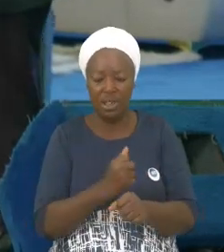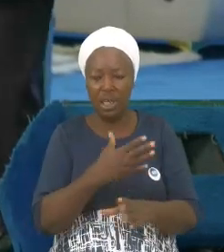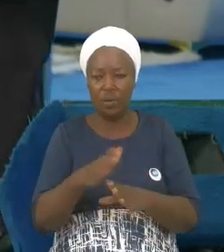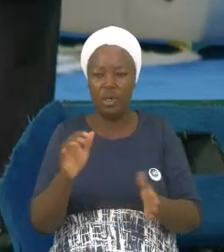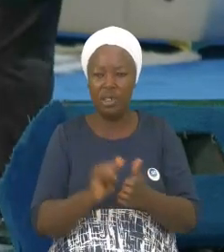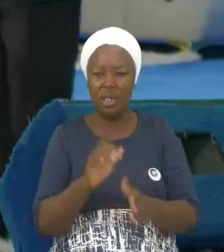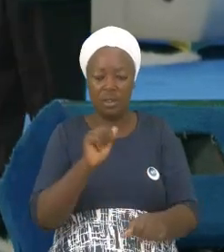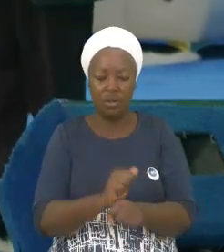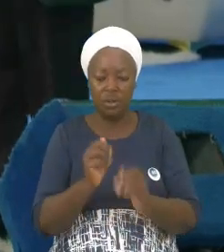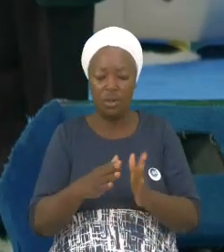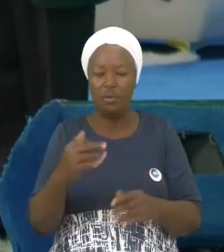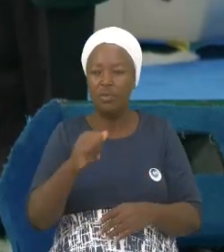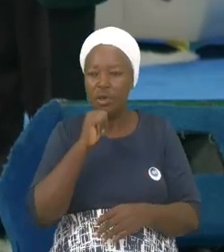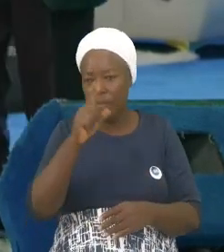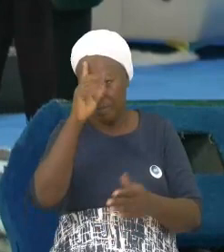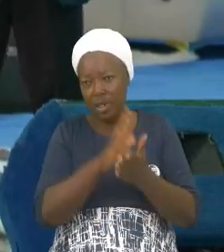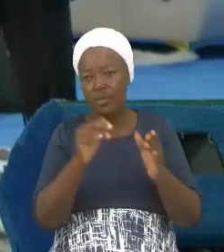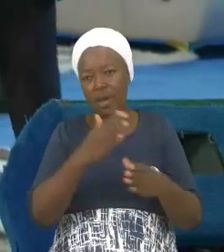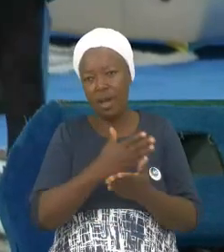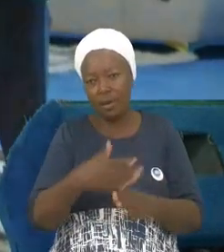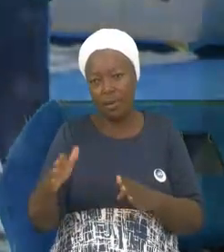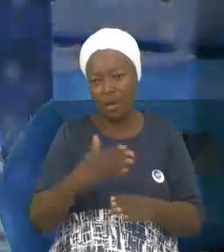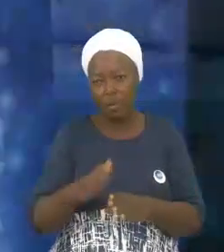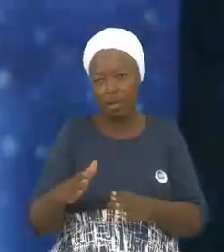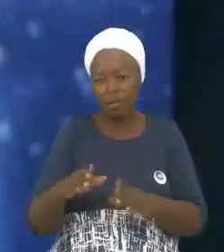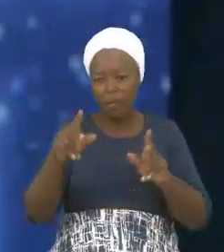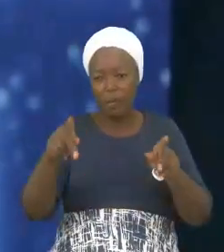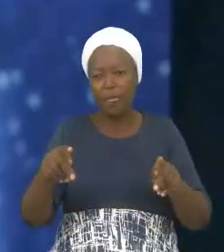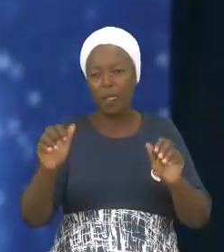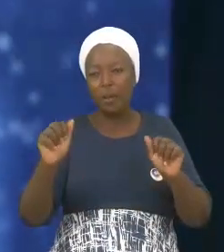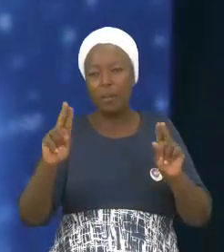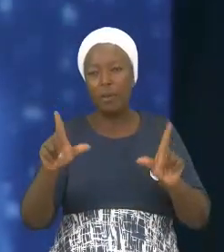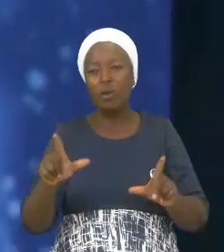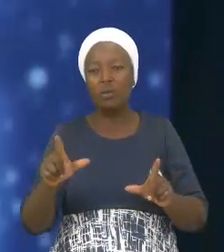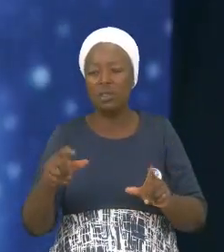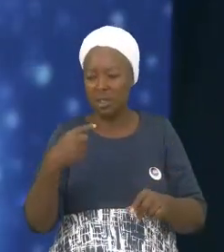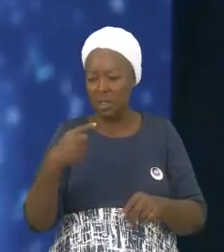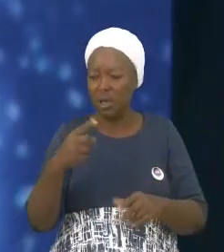away. Paul the apostle, what things were gain